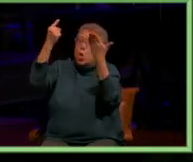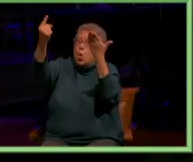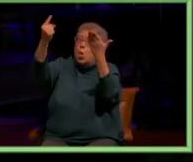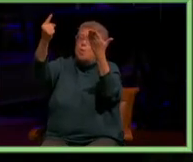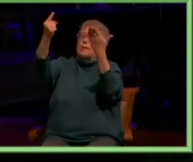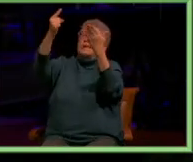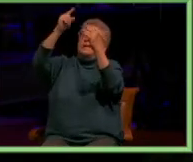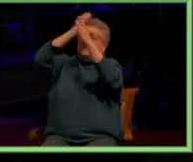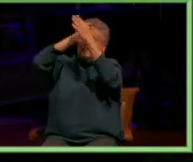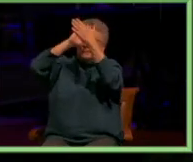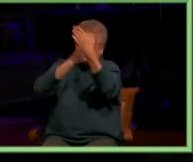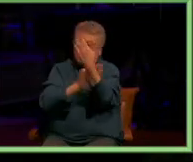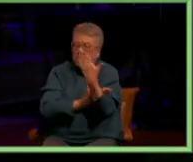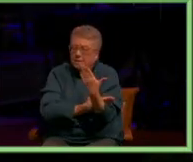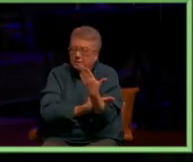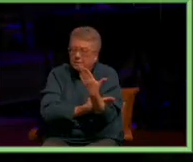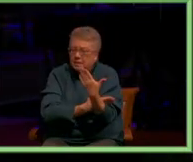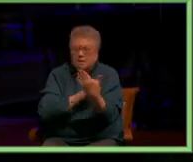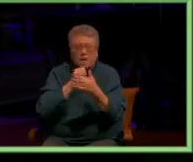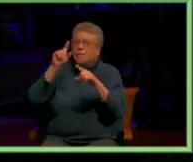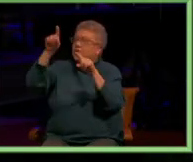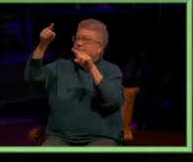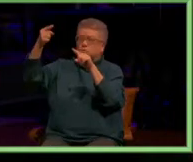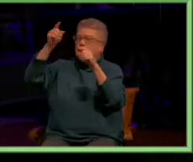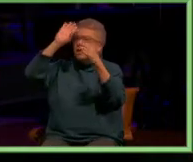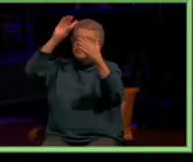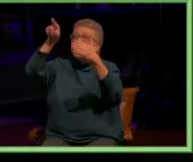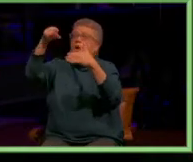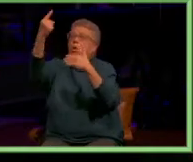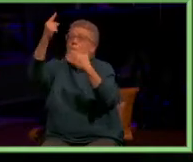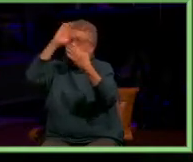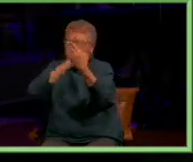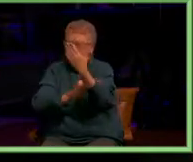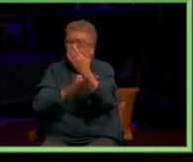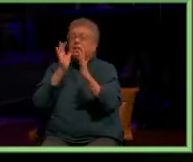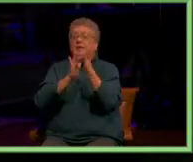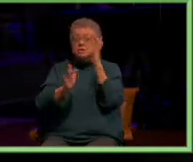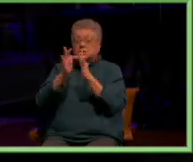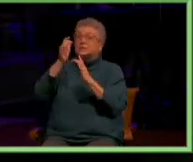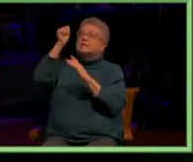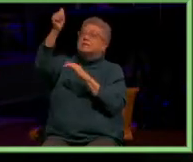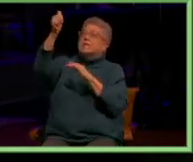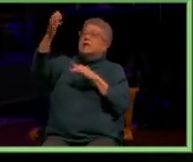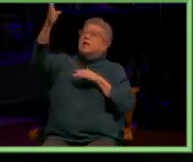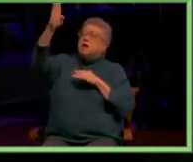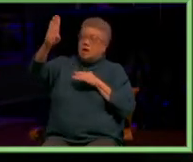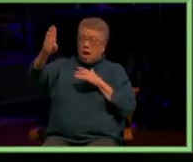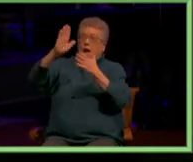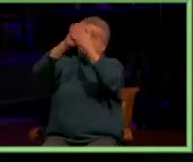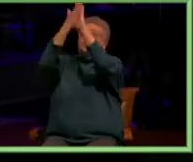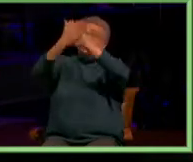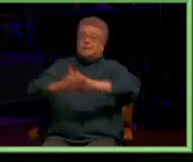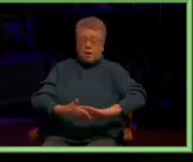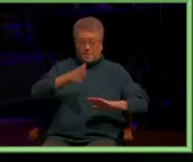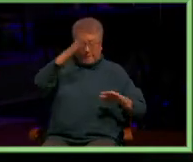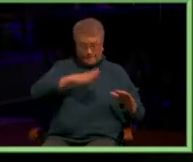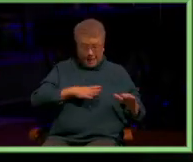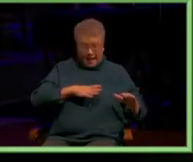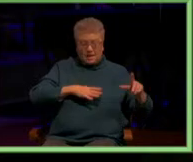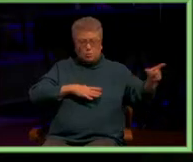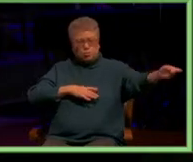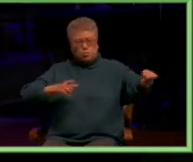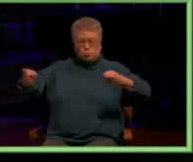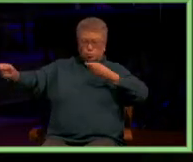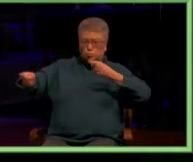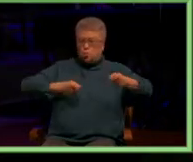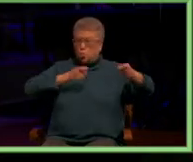the only son. So the text tells us that Jesus is God in the flesh over all